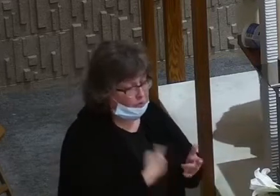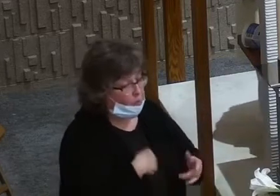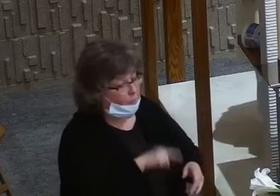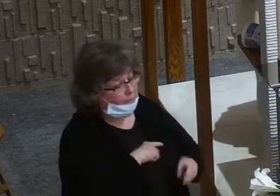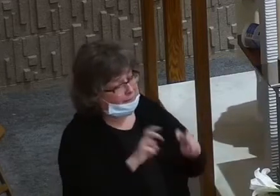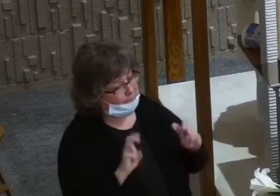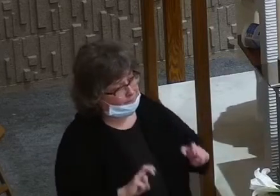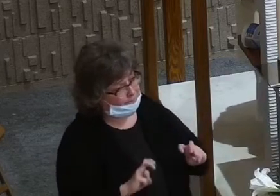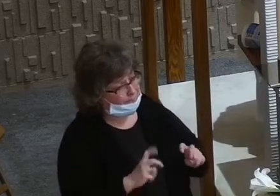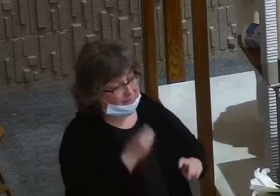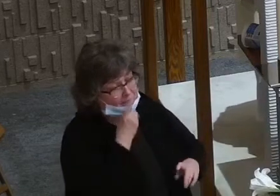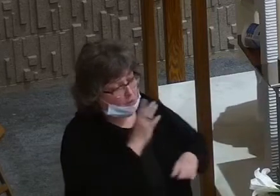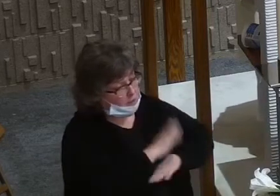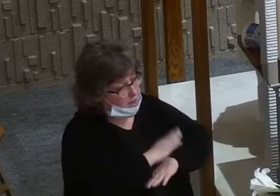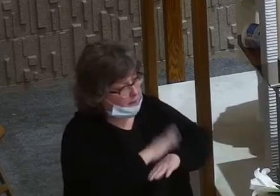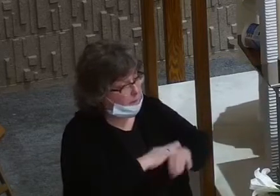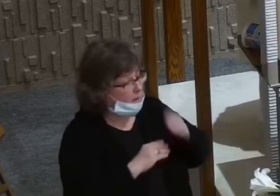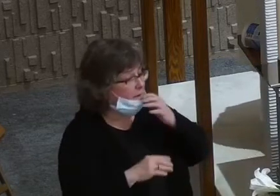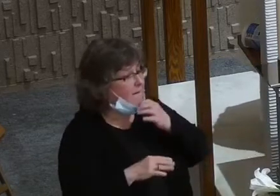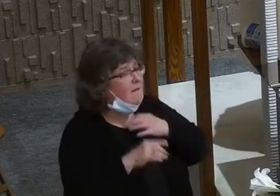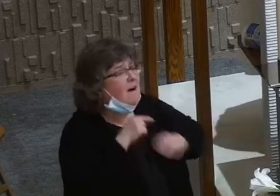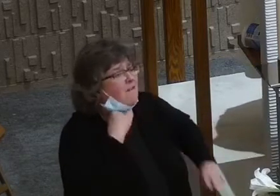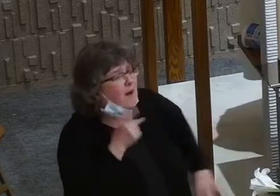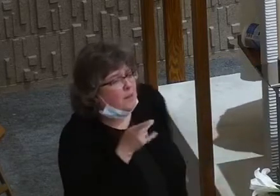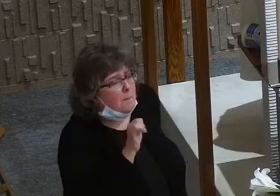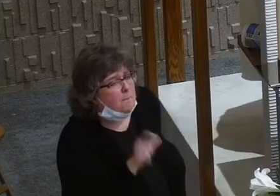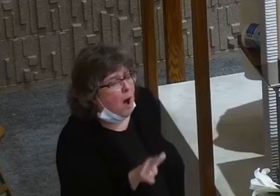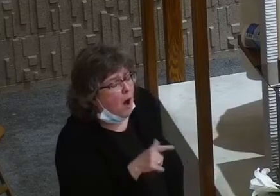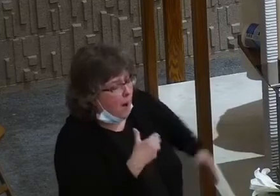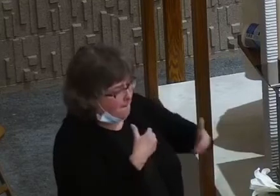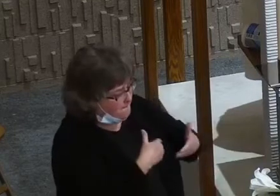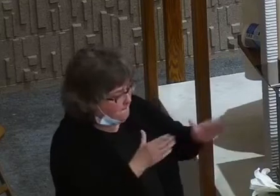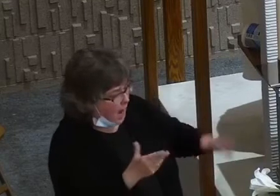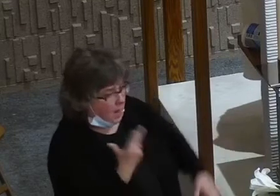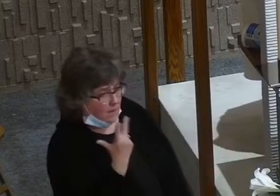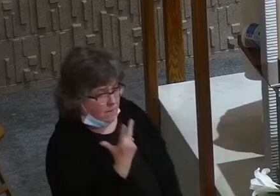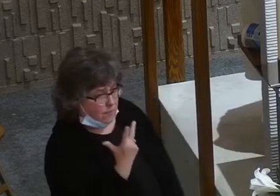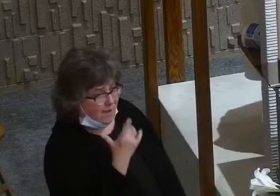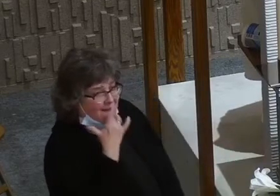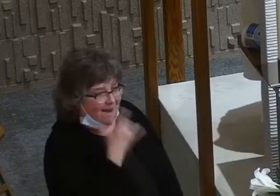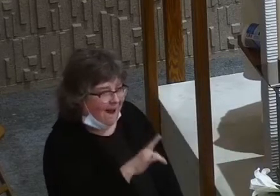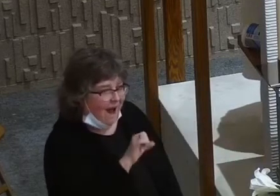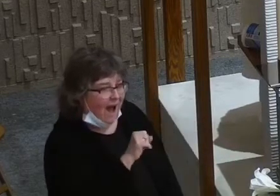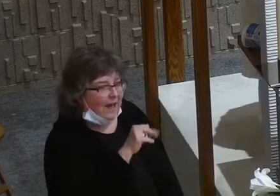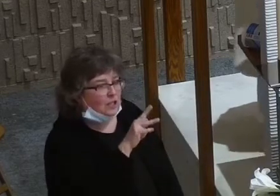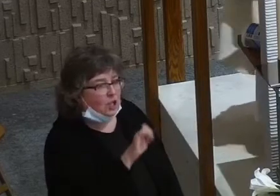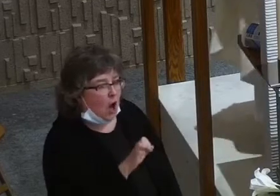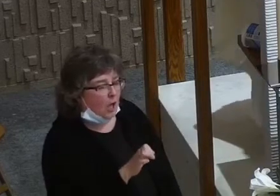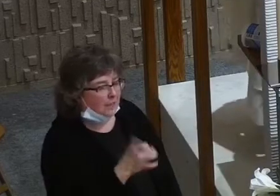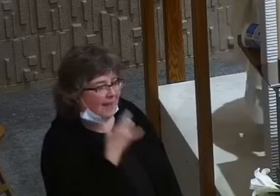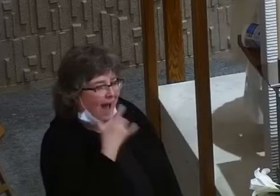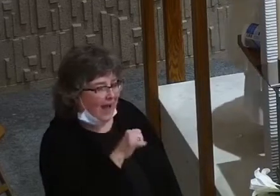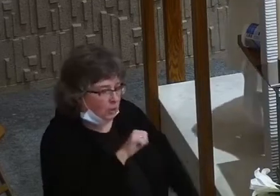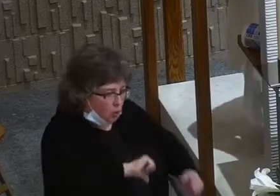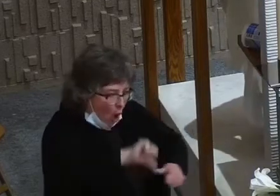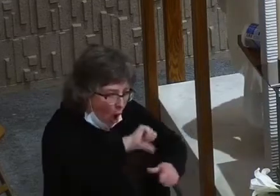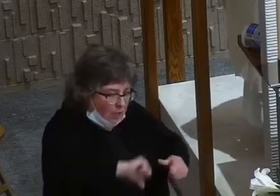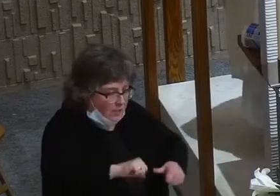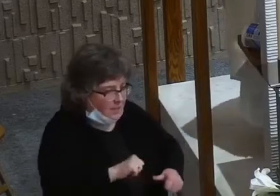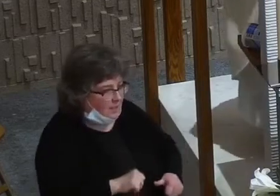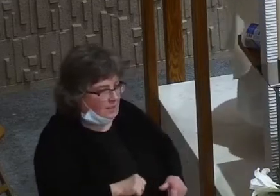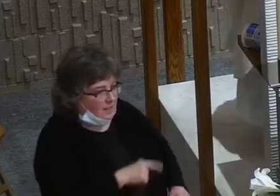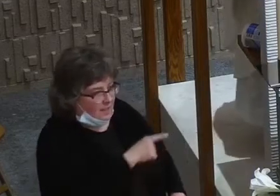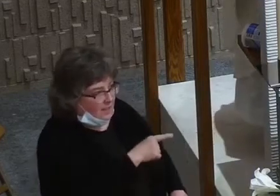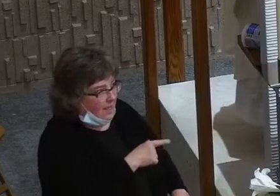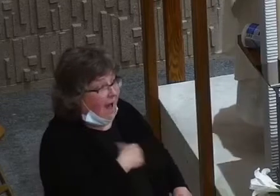we sat at the dinner table, Father Paul has this box of three hot sauces, and he